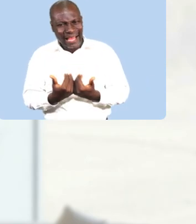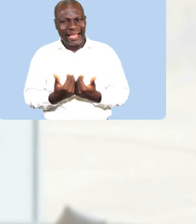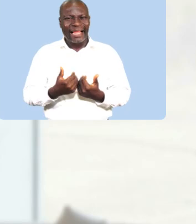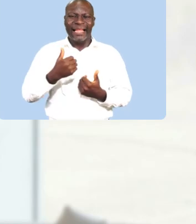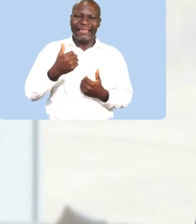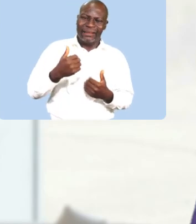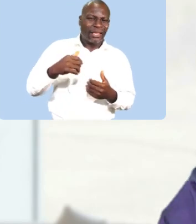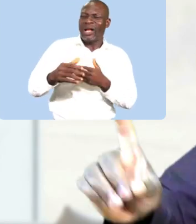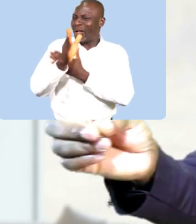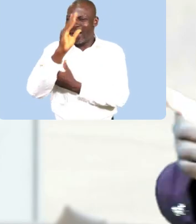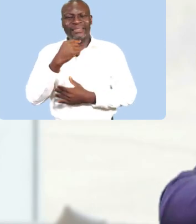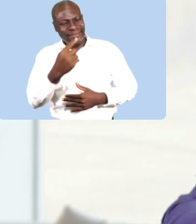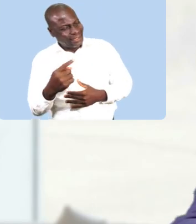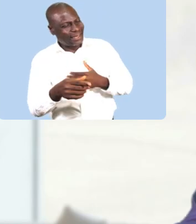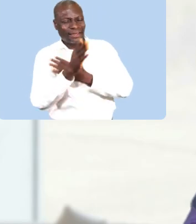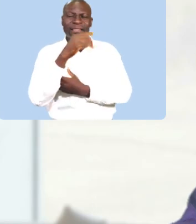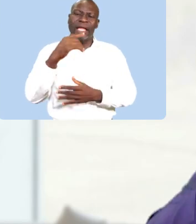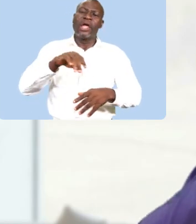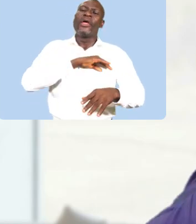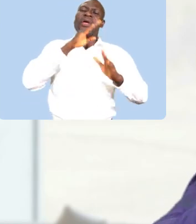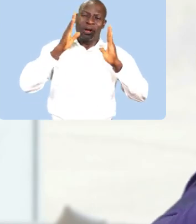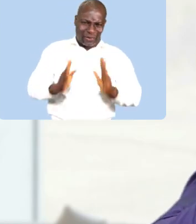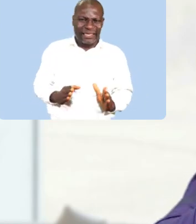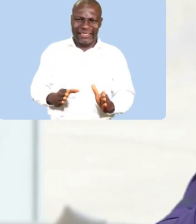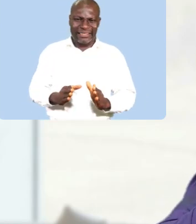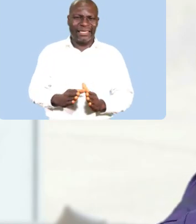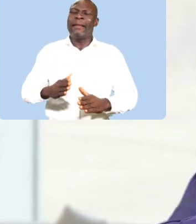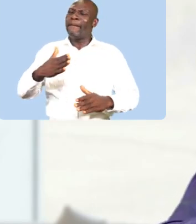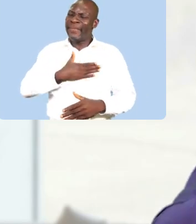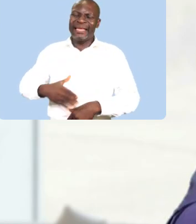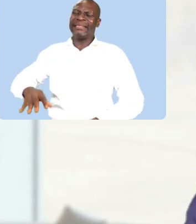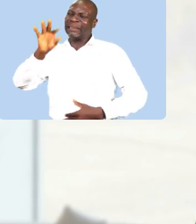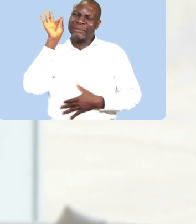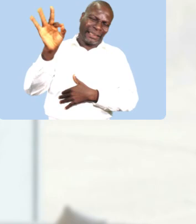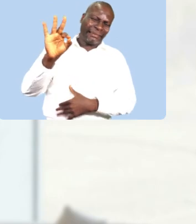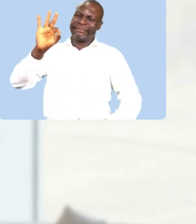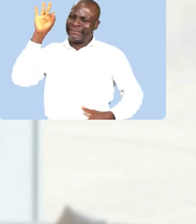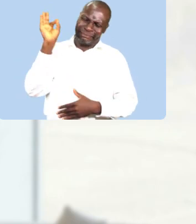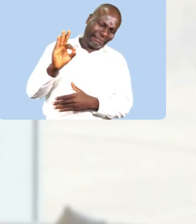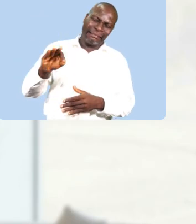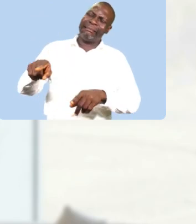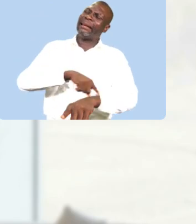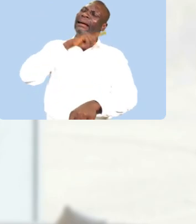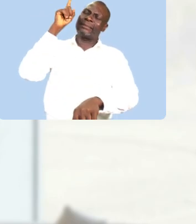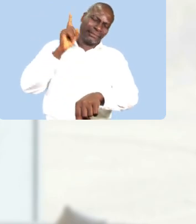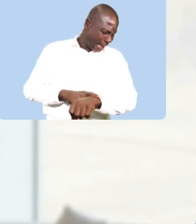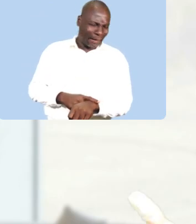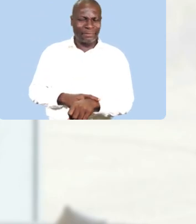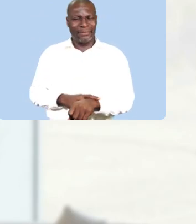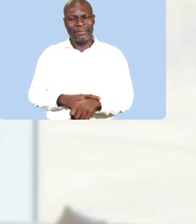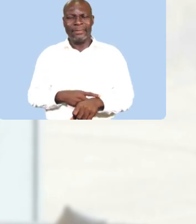se o do for be any gana ha ma ka ka ka ka ka ka ka ka ka. Na upo wa